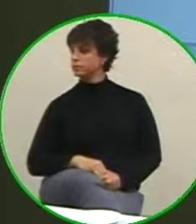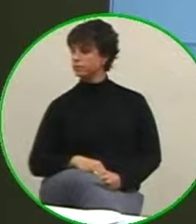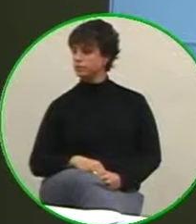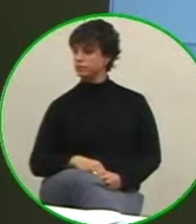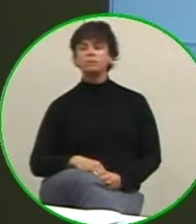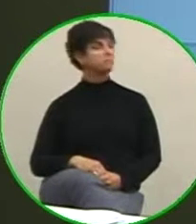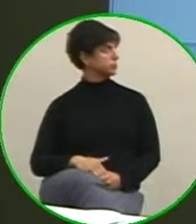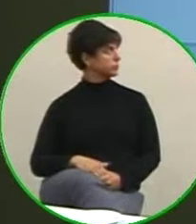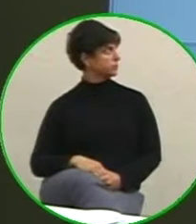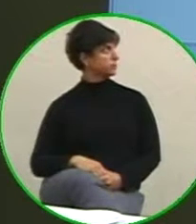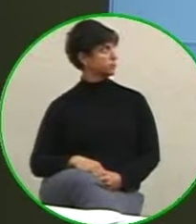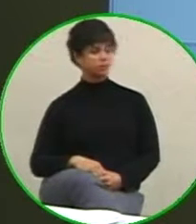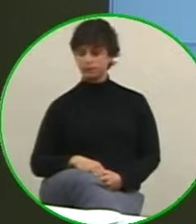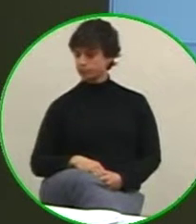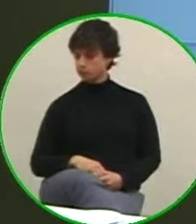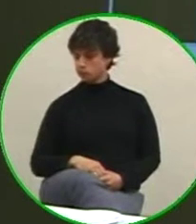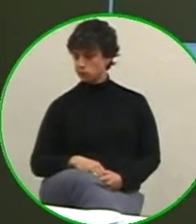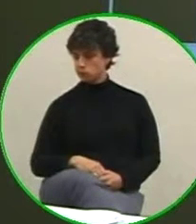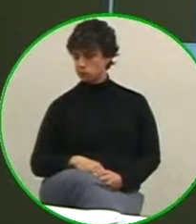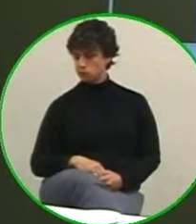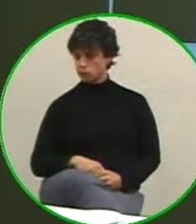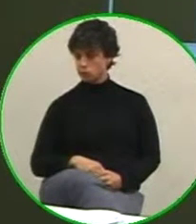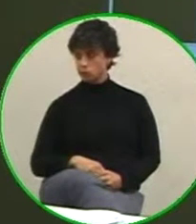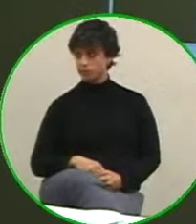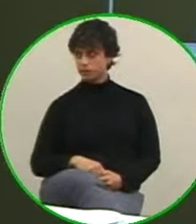there it goes.